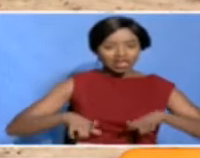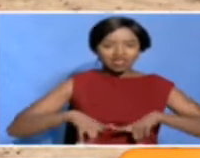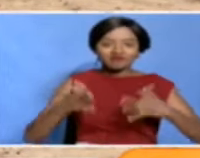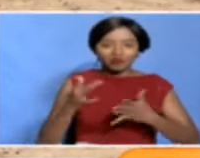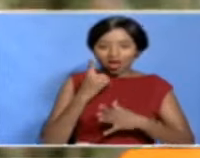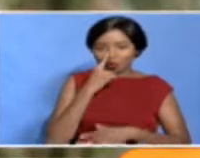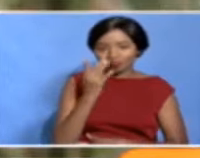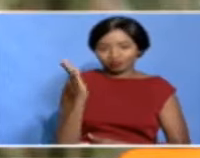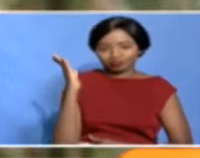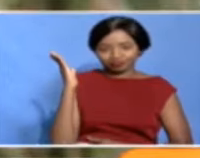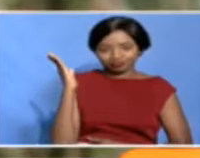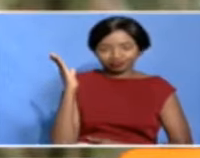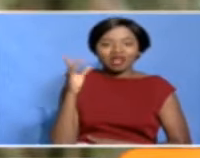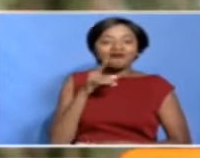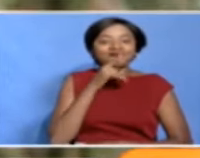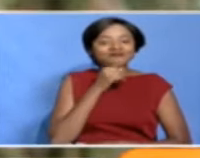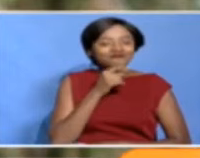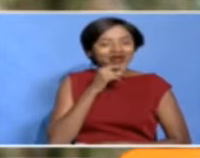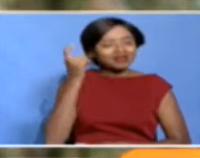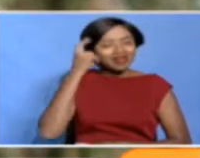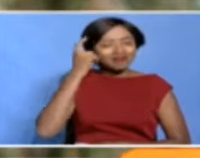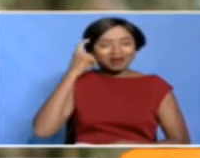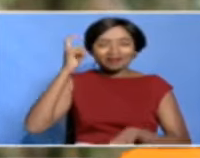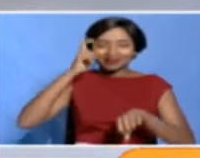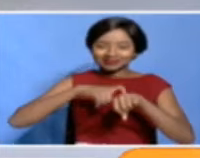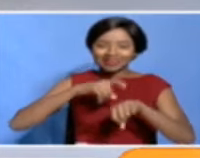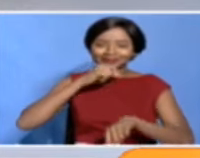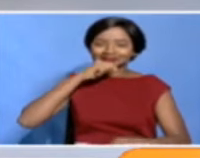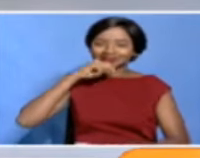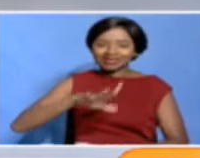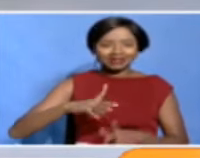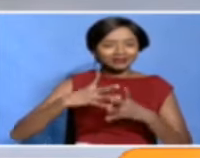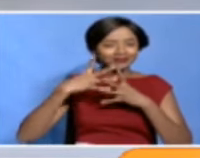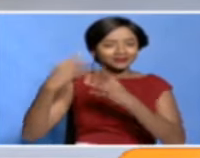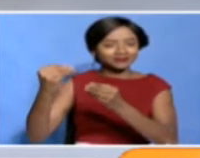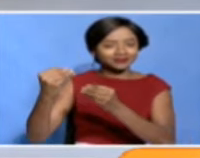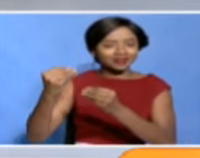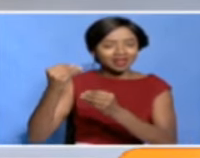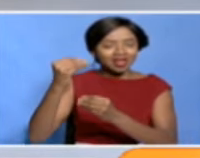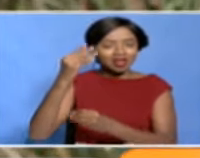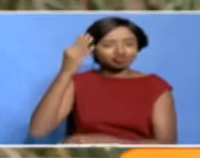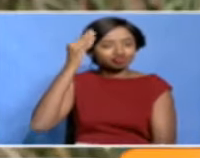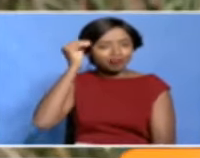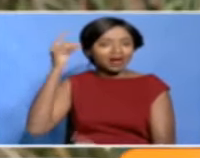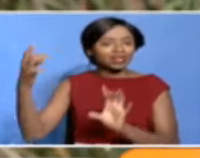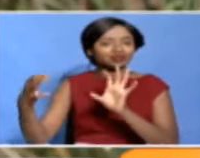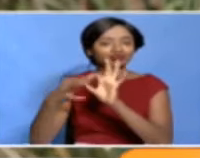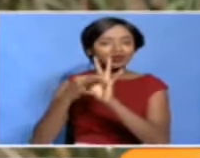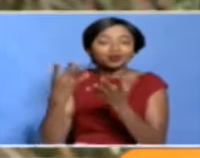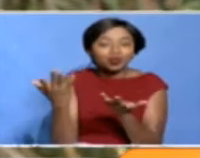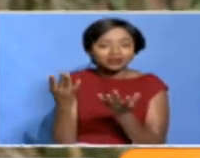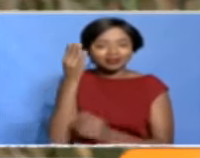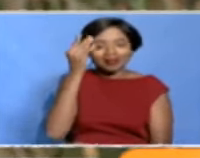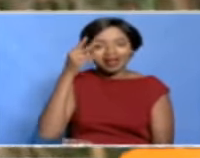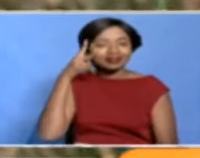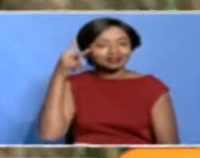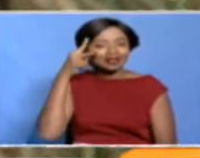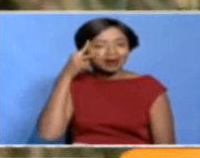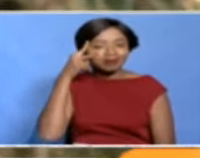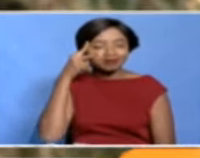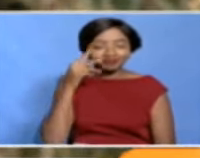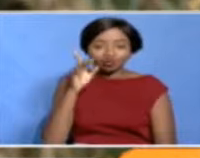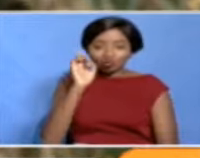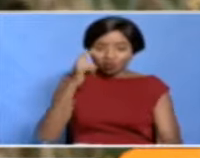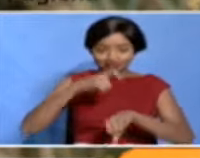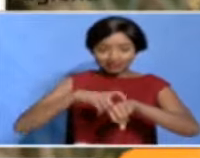neighborhood. His father remembers the day his son went to Somalia to join Al-Shabaab. Siku moja nikapata simu, mtoto amepiga